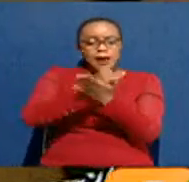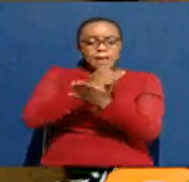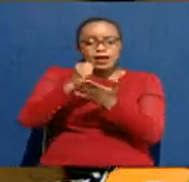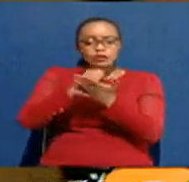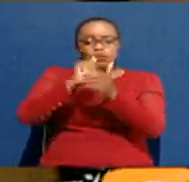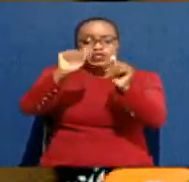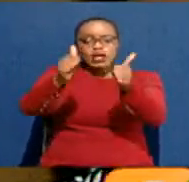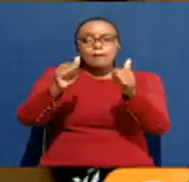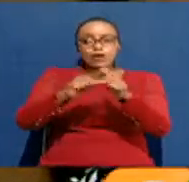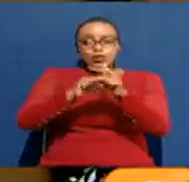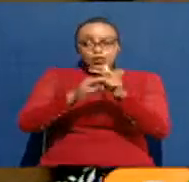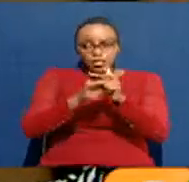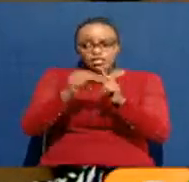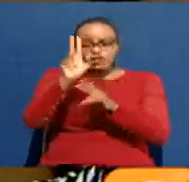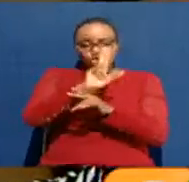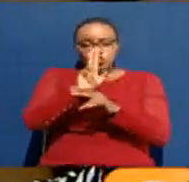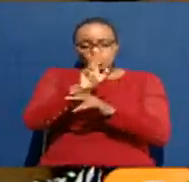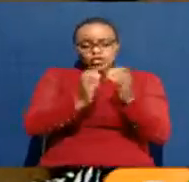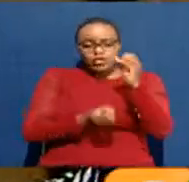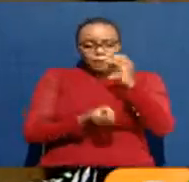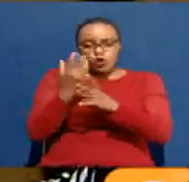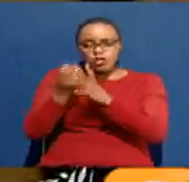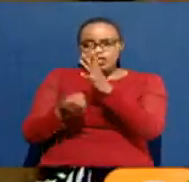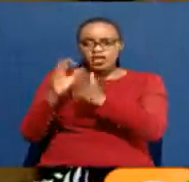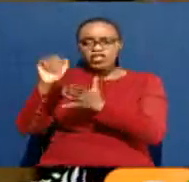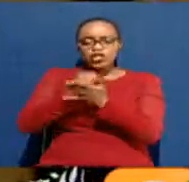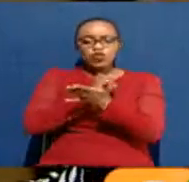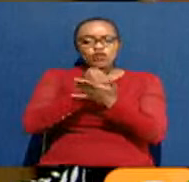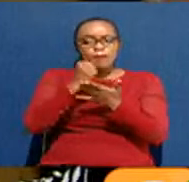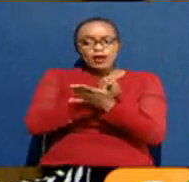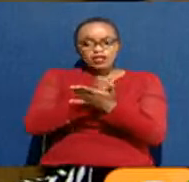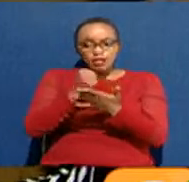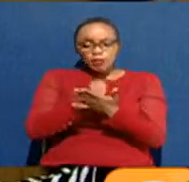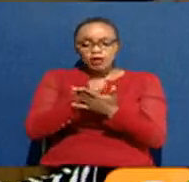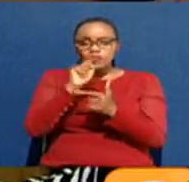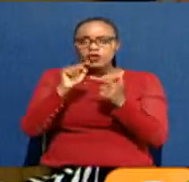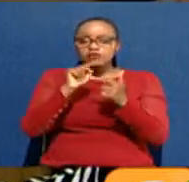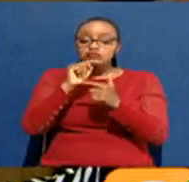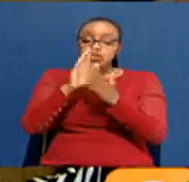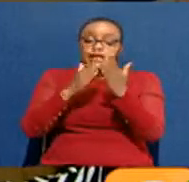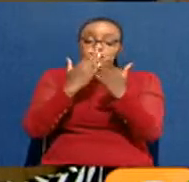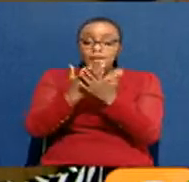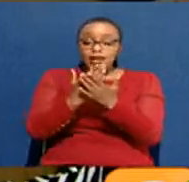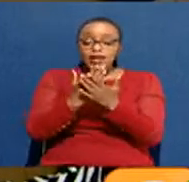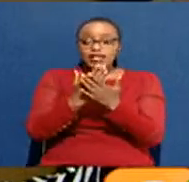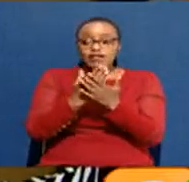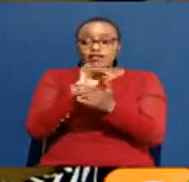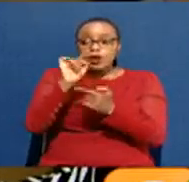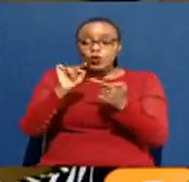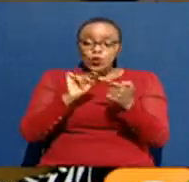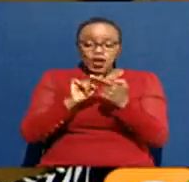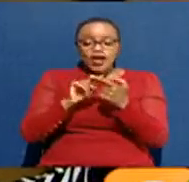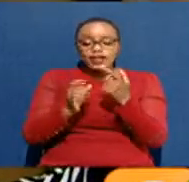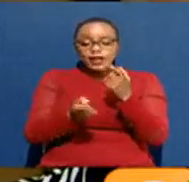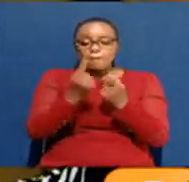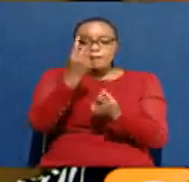start optimal production of passport by applicants as and when they